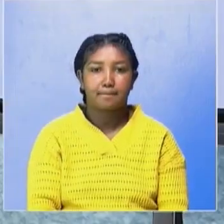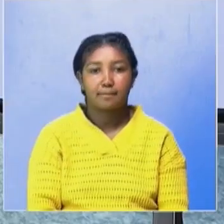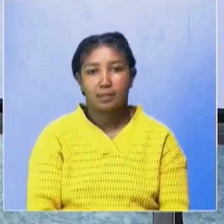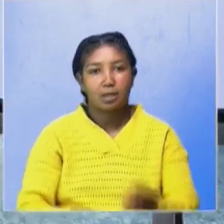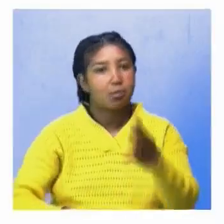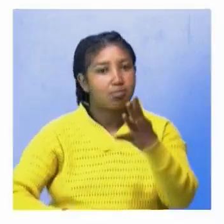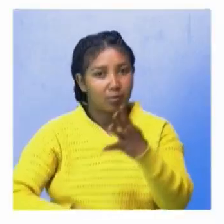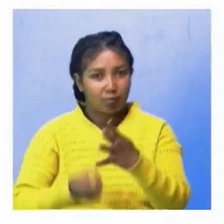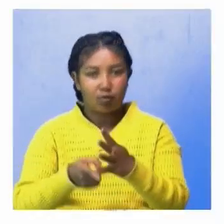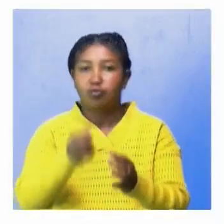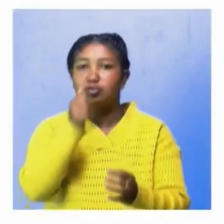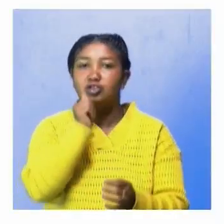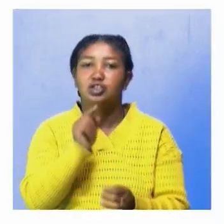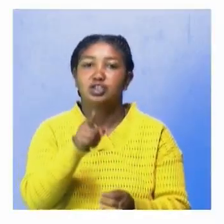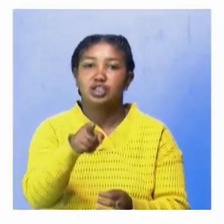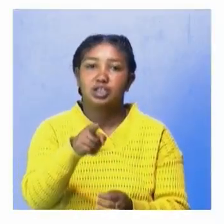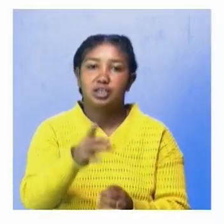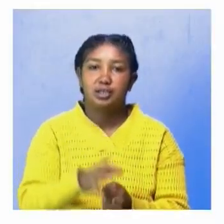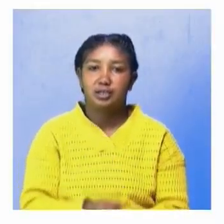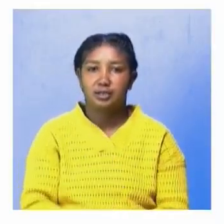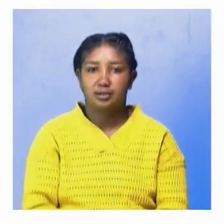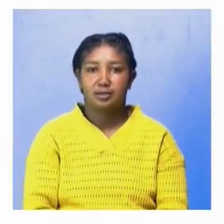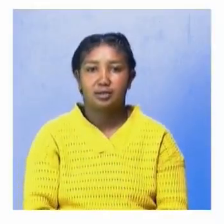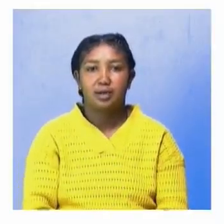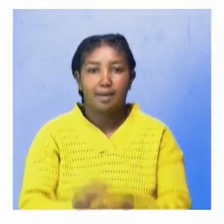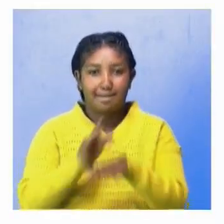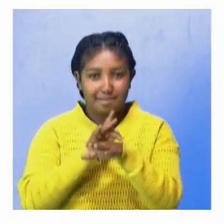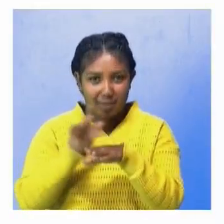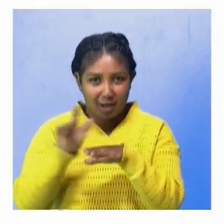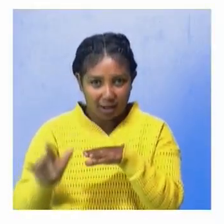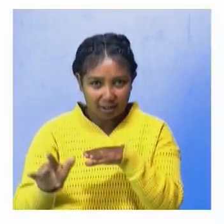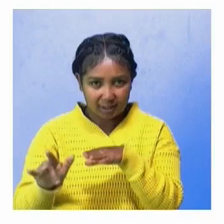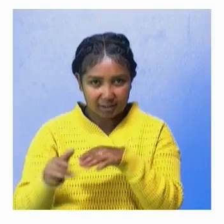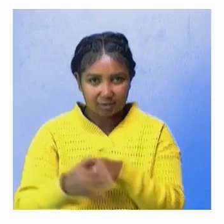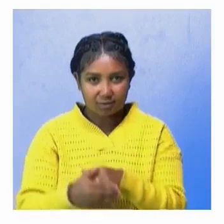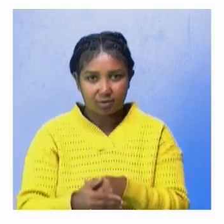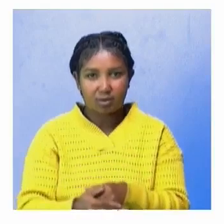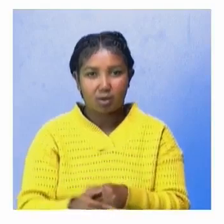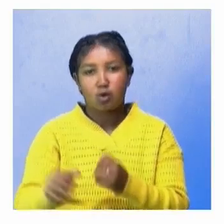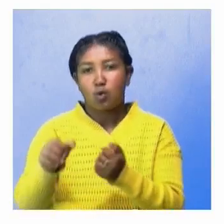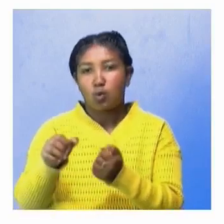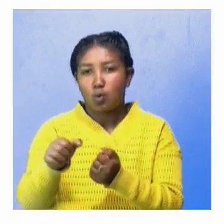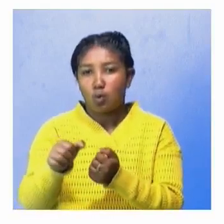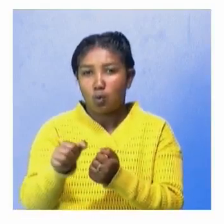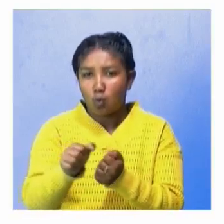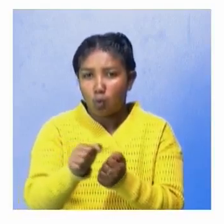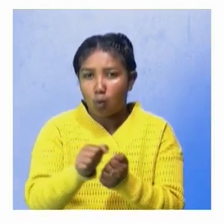4. She blank wash